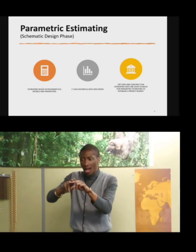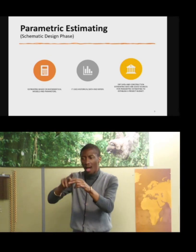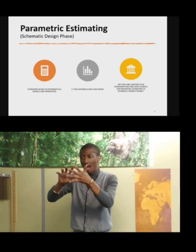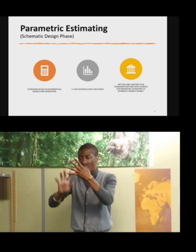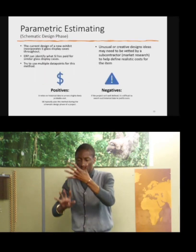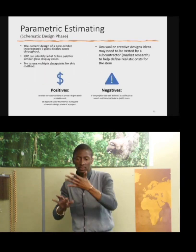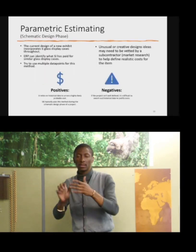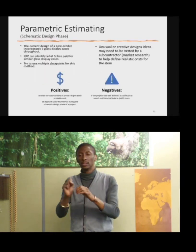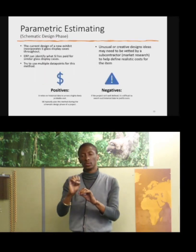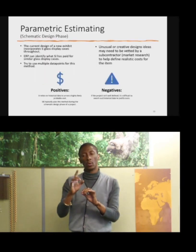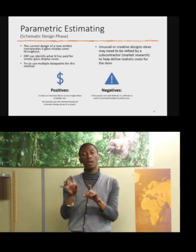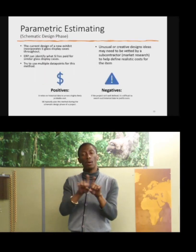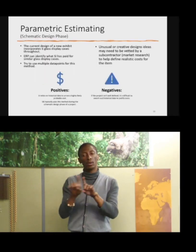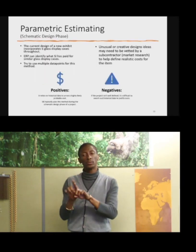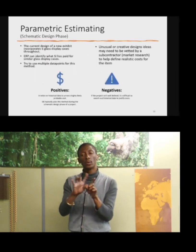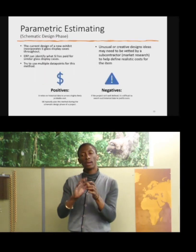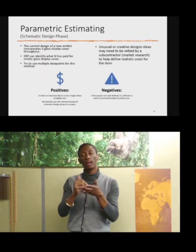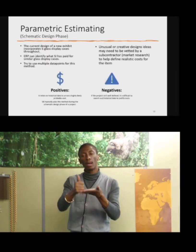also helps with